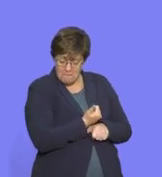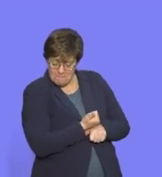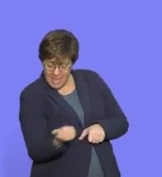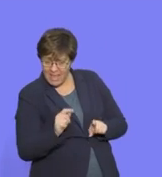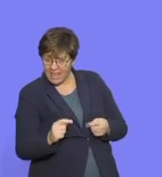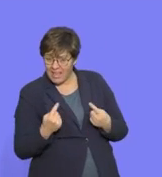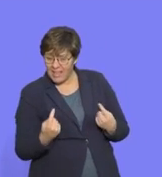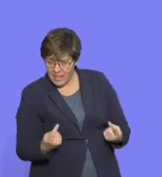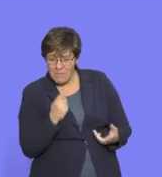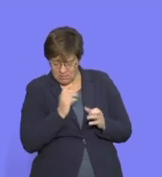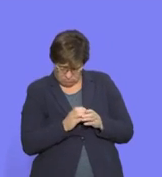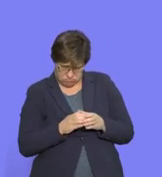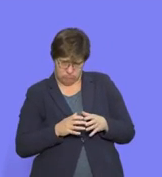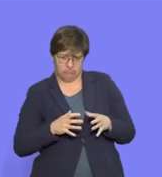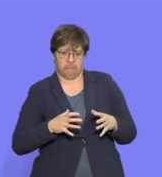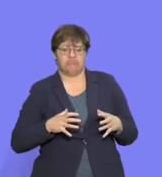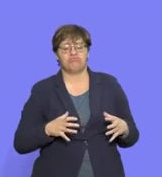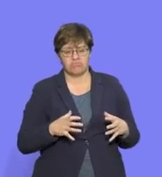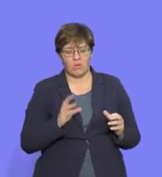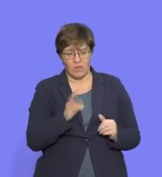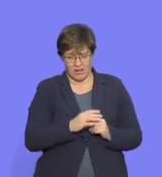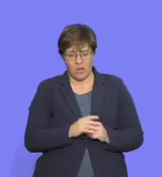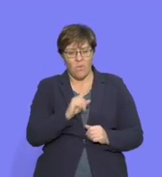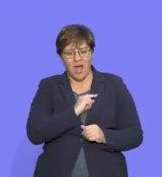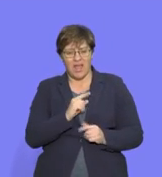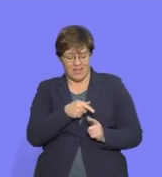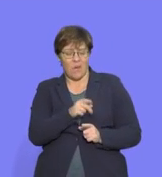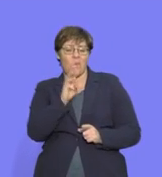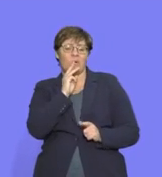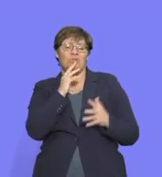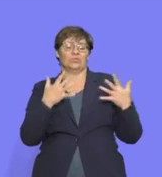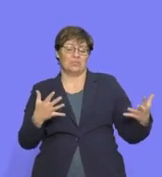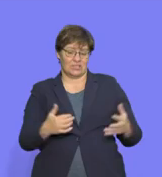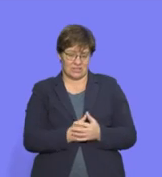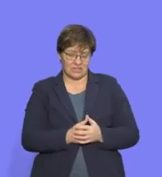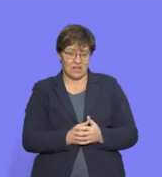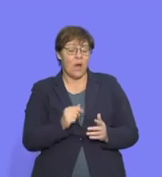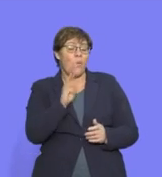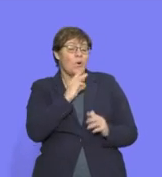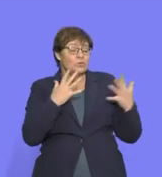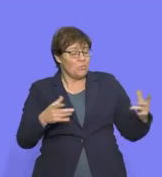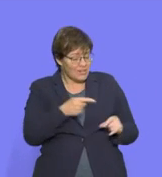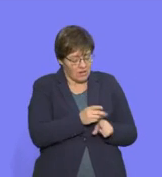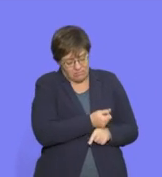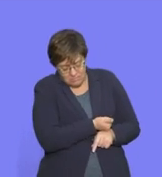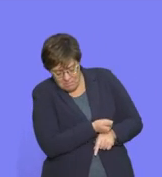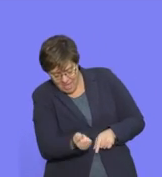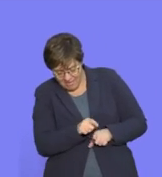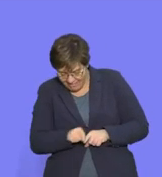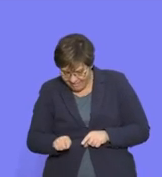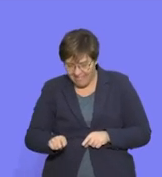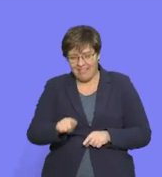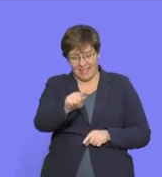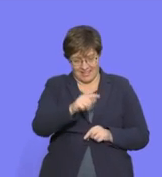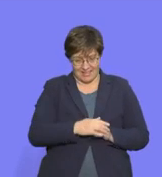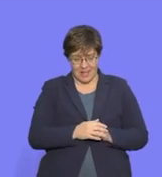transport this excess fluid, right? And it's going to return it to the blood, and the volume is